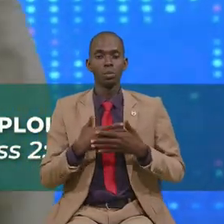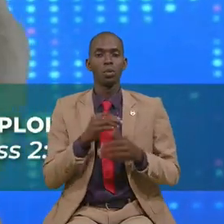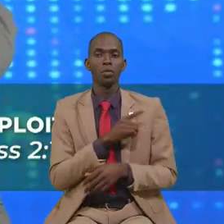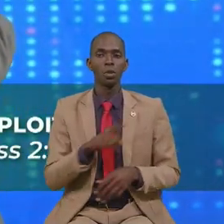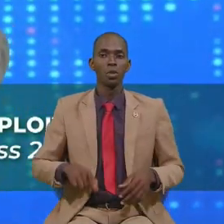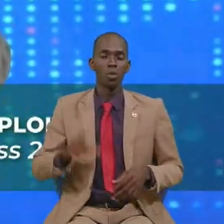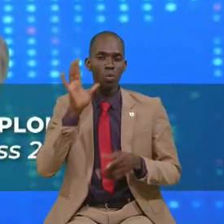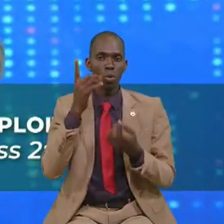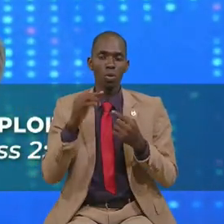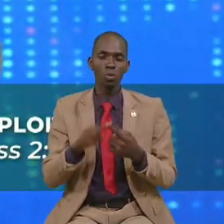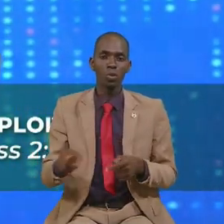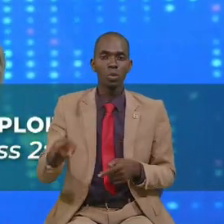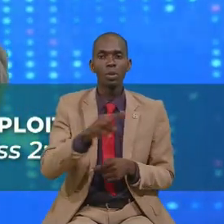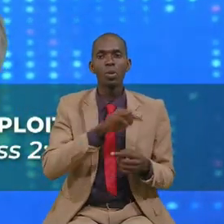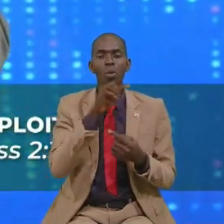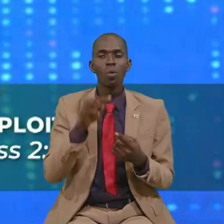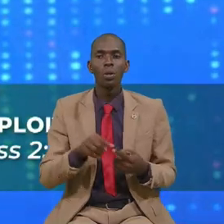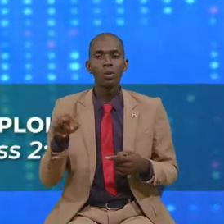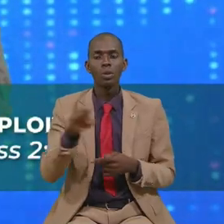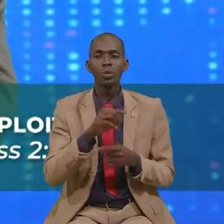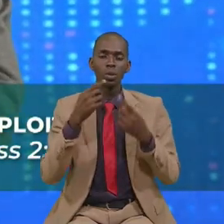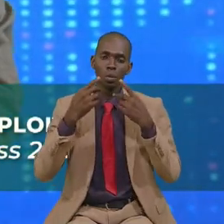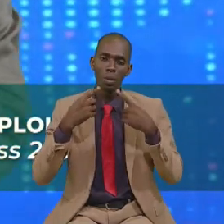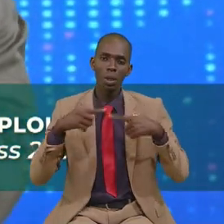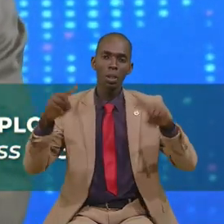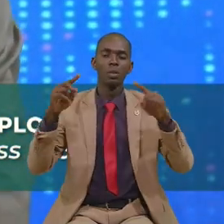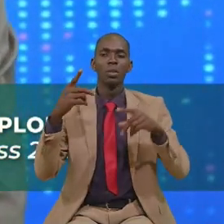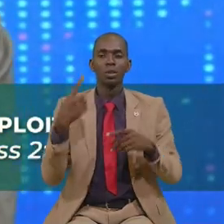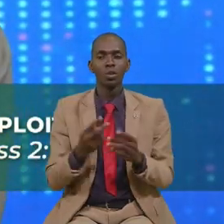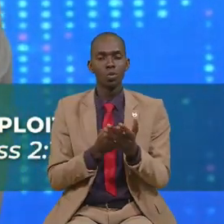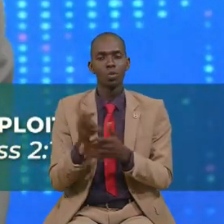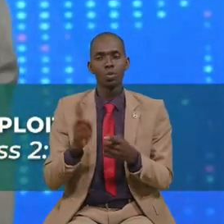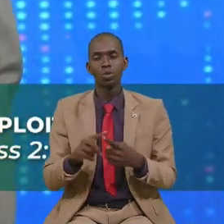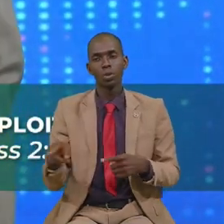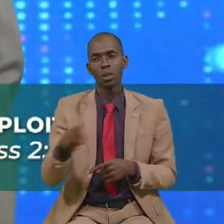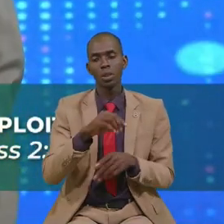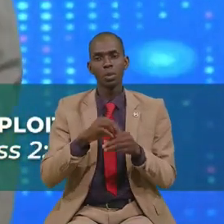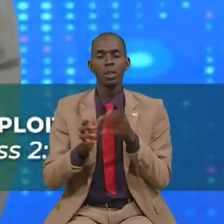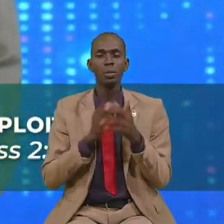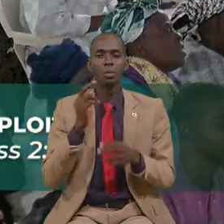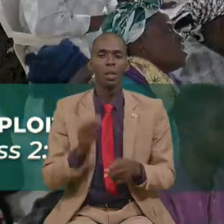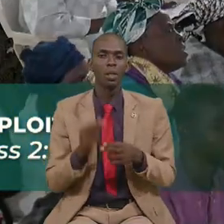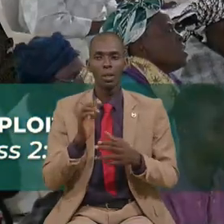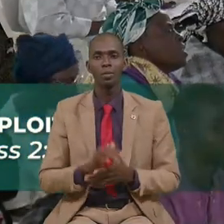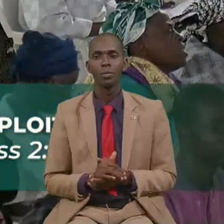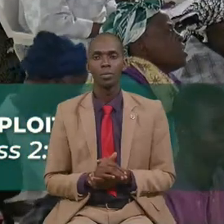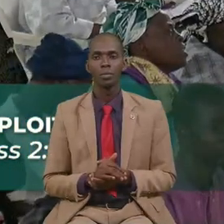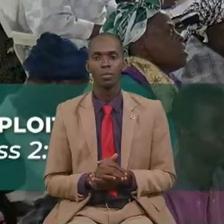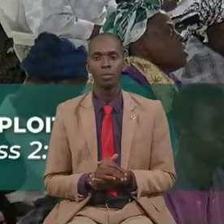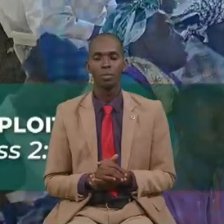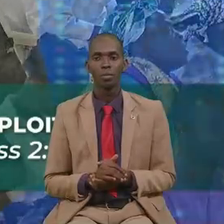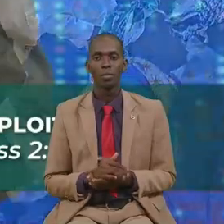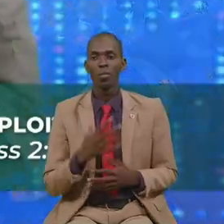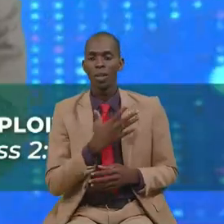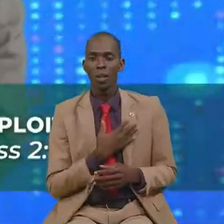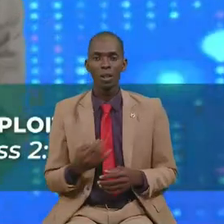to them when you proclaim the truth unto them in Jesus' name. And they